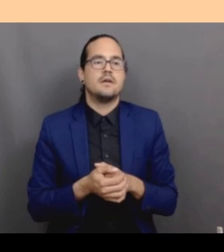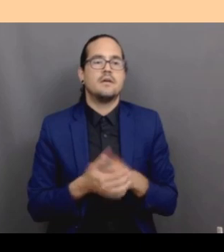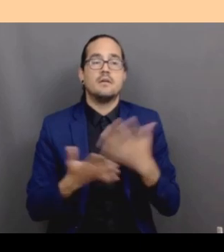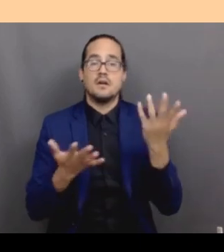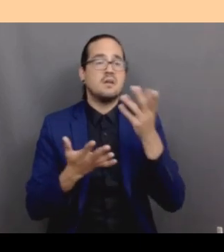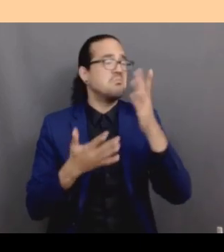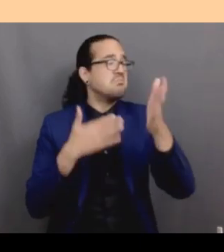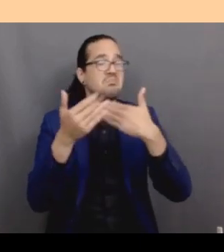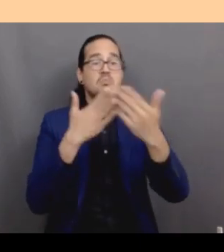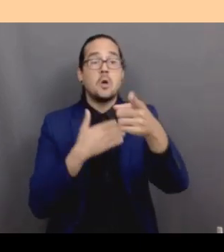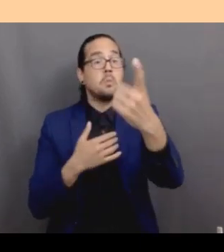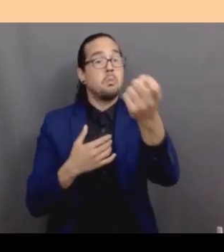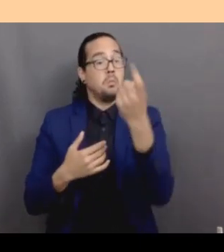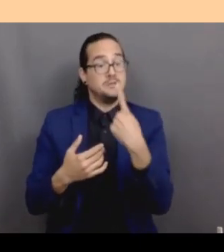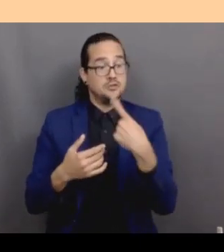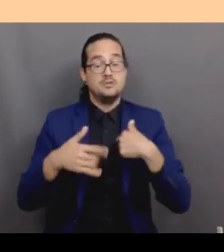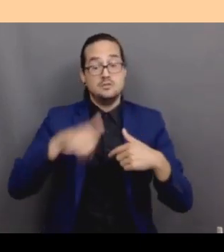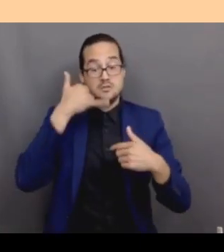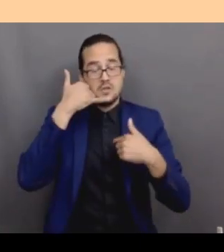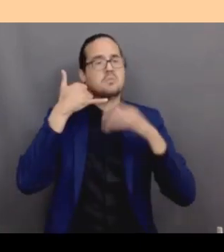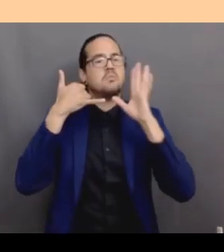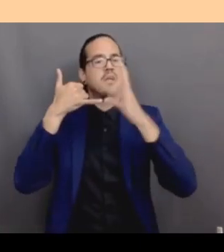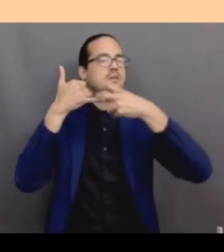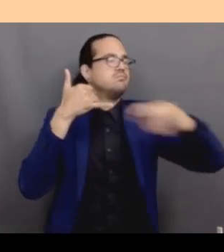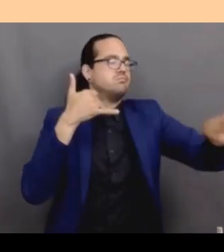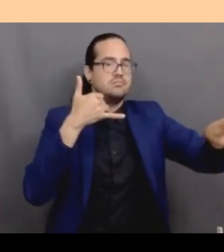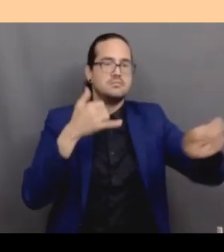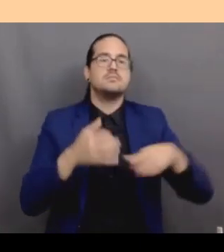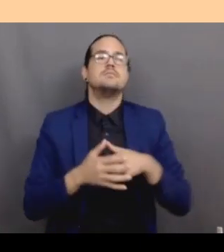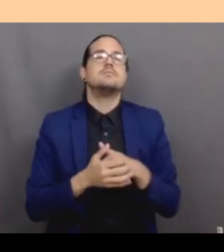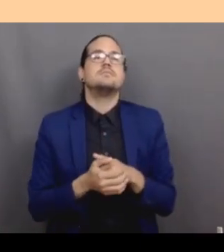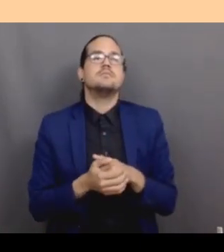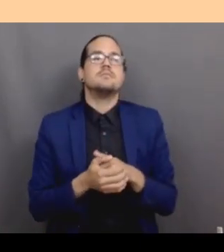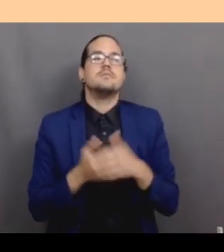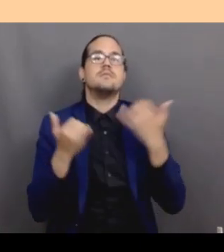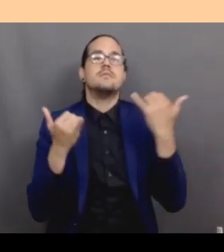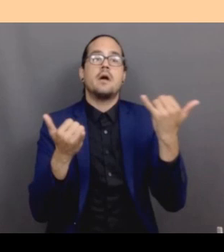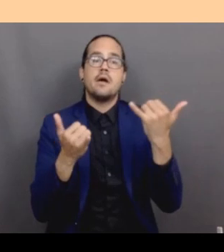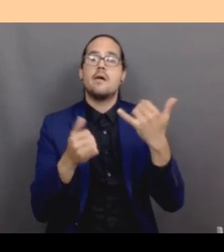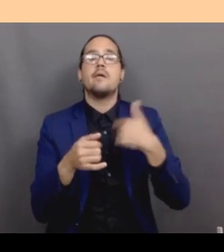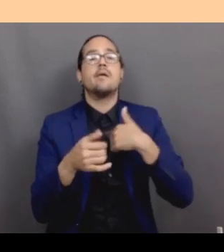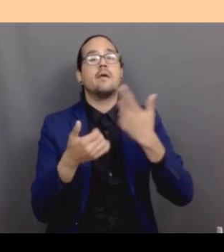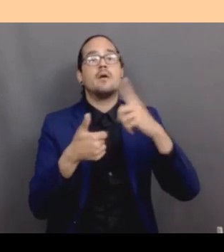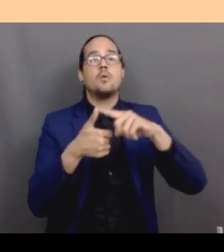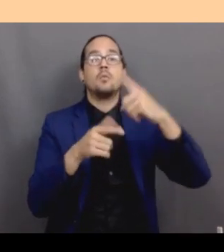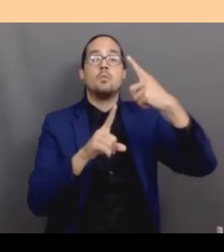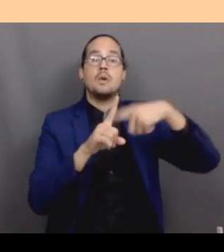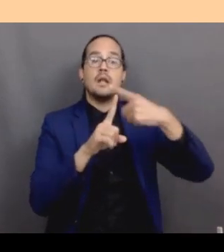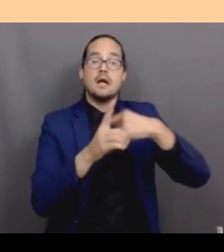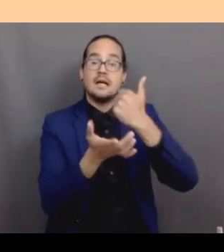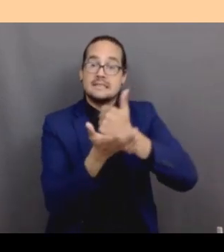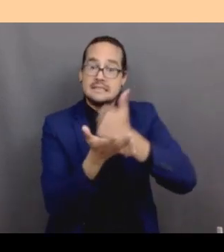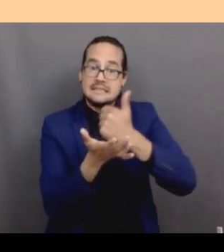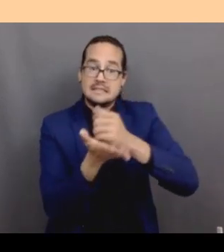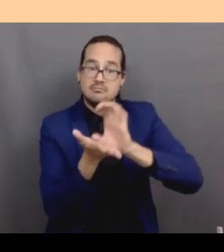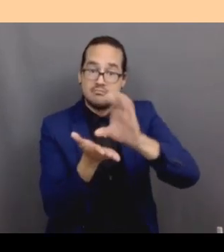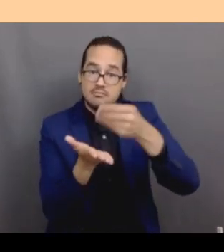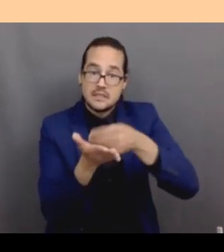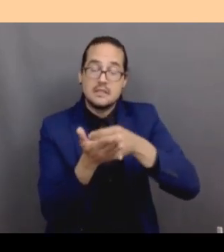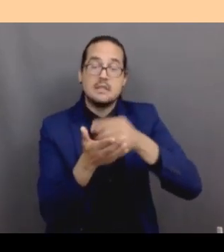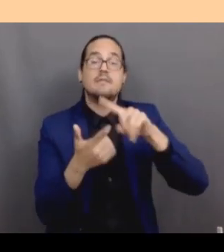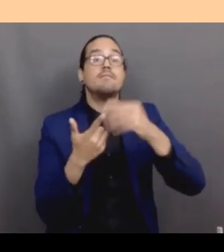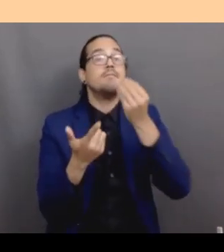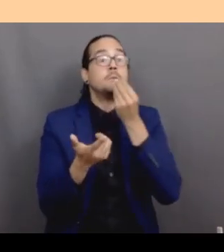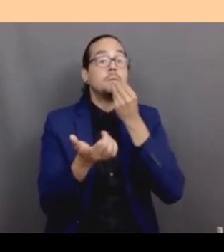now, they're taking mainly calls about rental assistance, food subsidies, they can answer